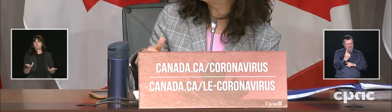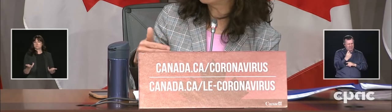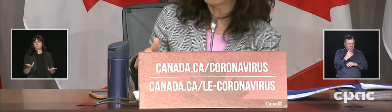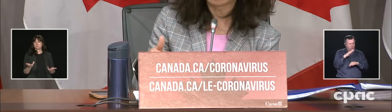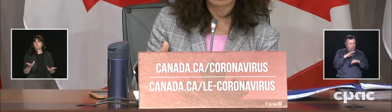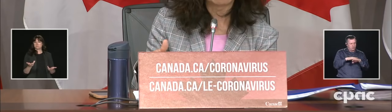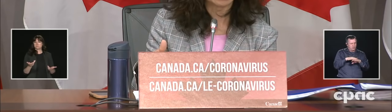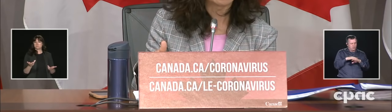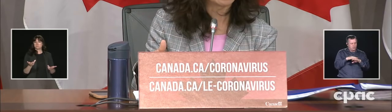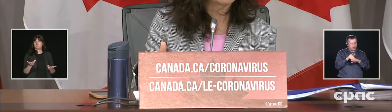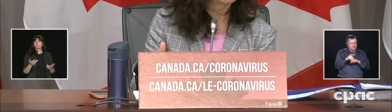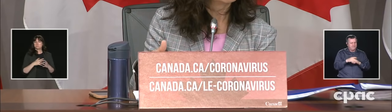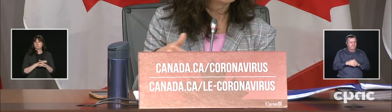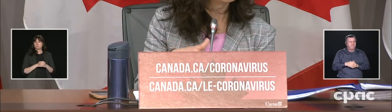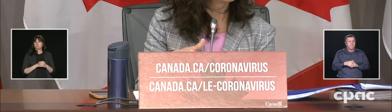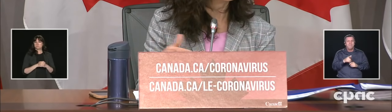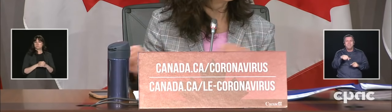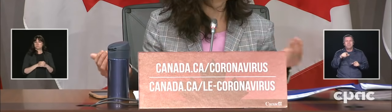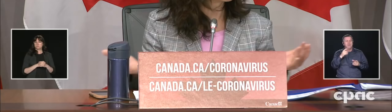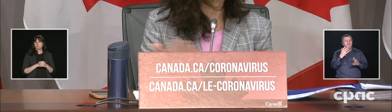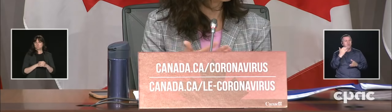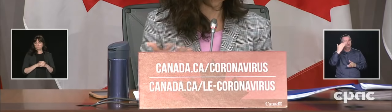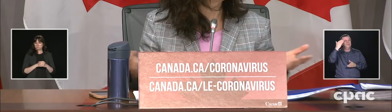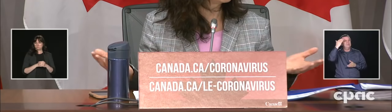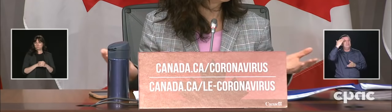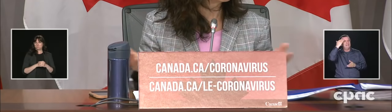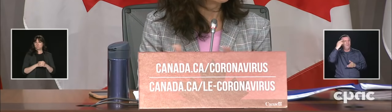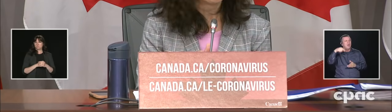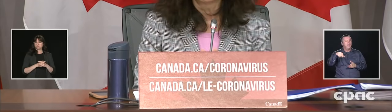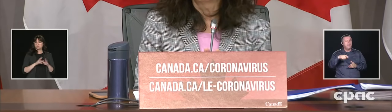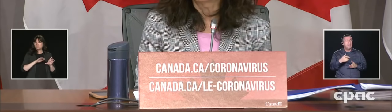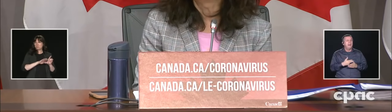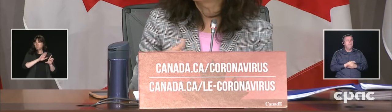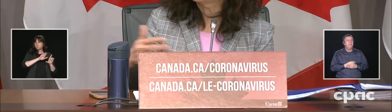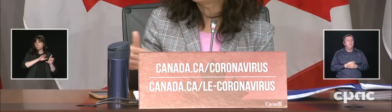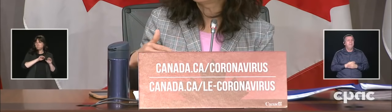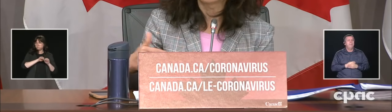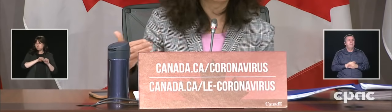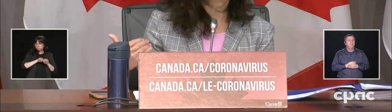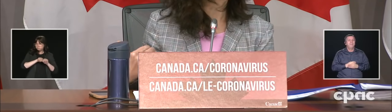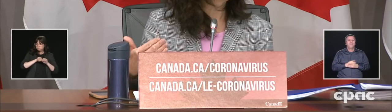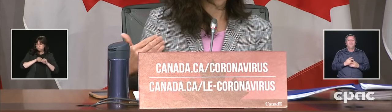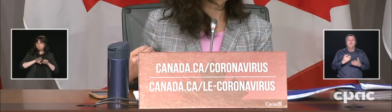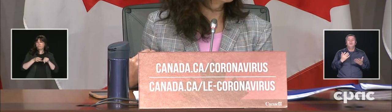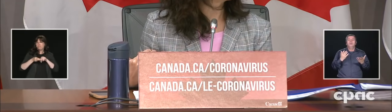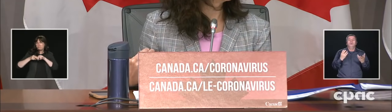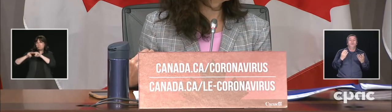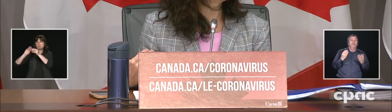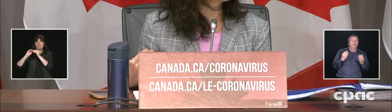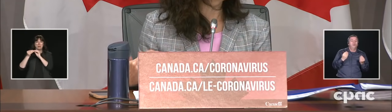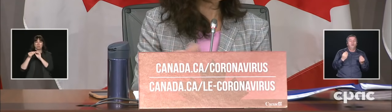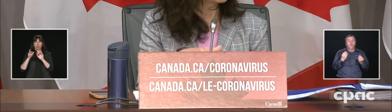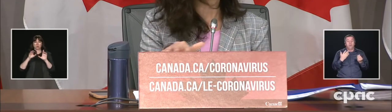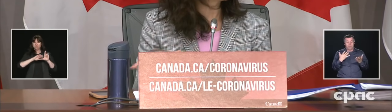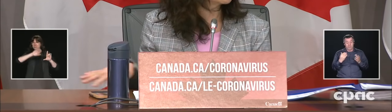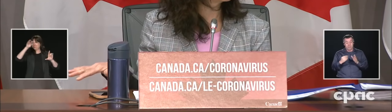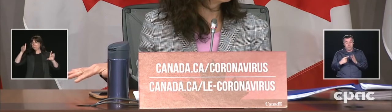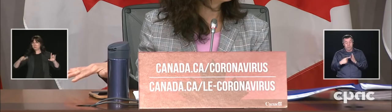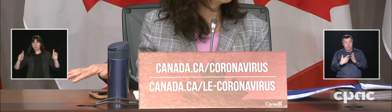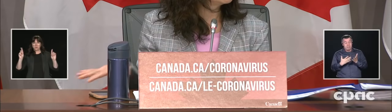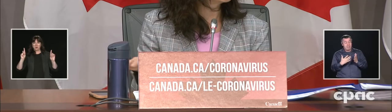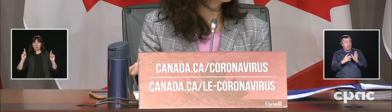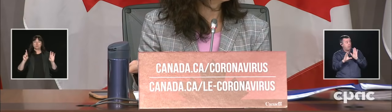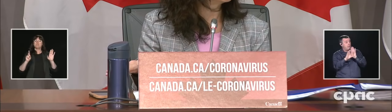effective reproduction number is at. What we're showing you is a composite picture. What you will see that in some jurisdictions, they actually haven't